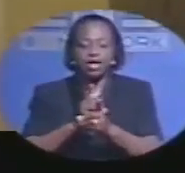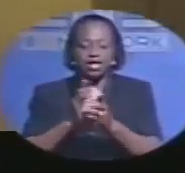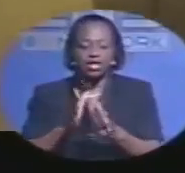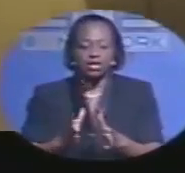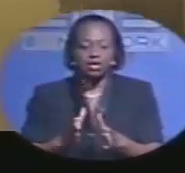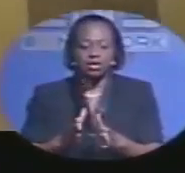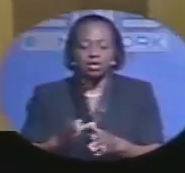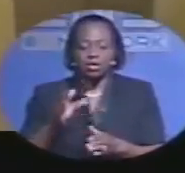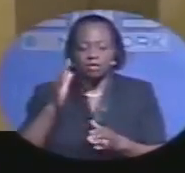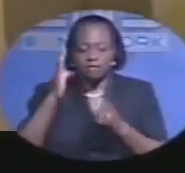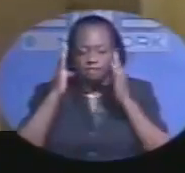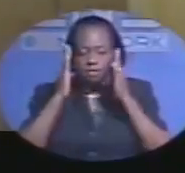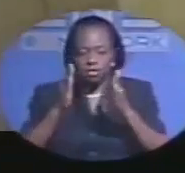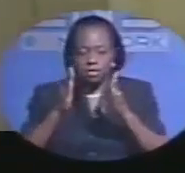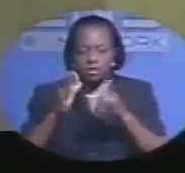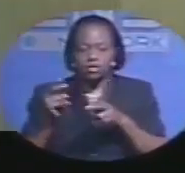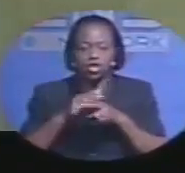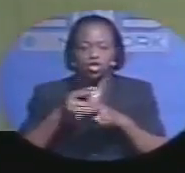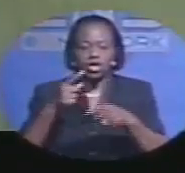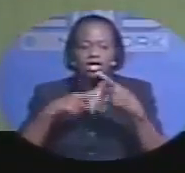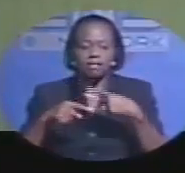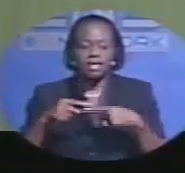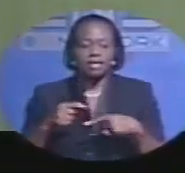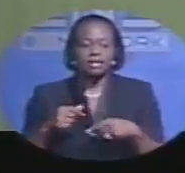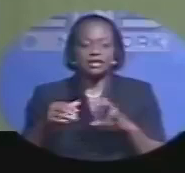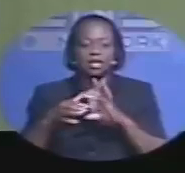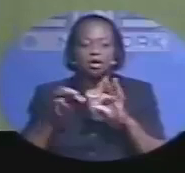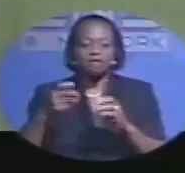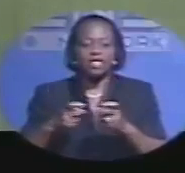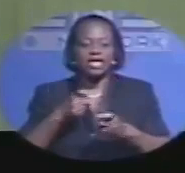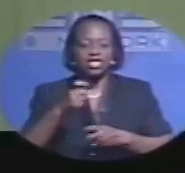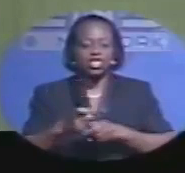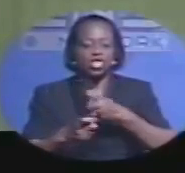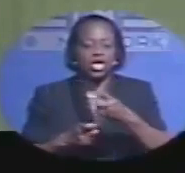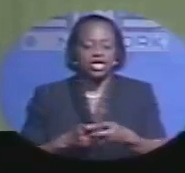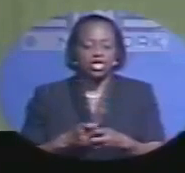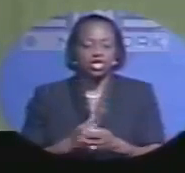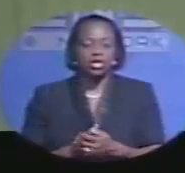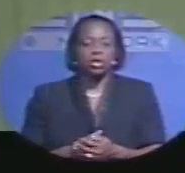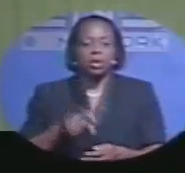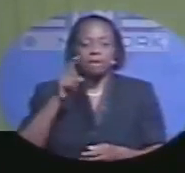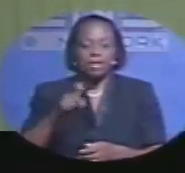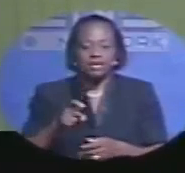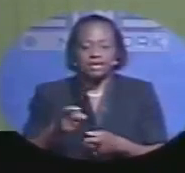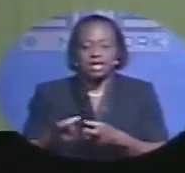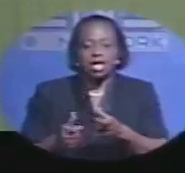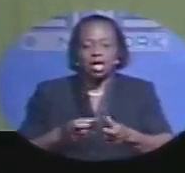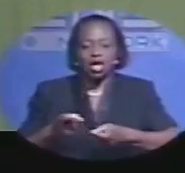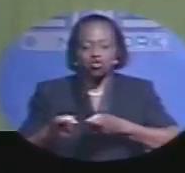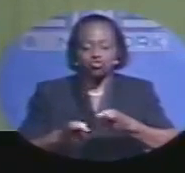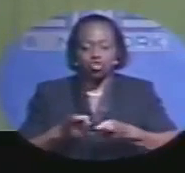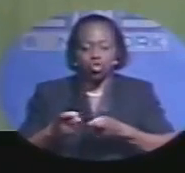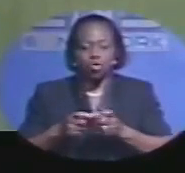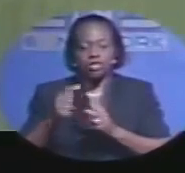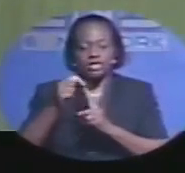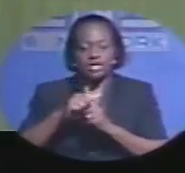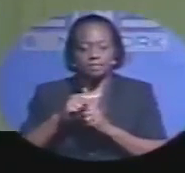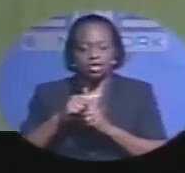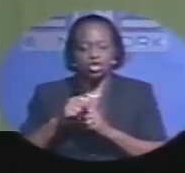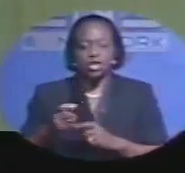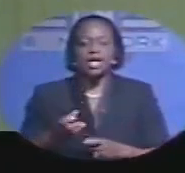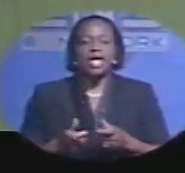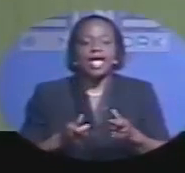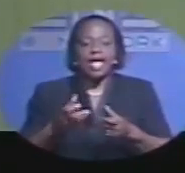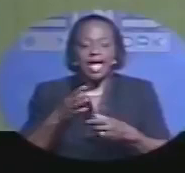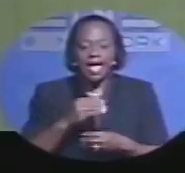the shortcomings of the Produce Exchange. Ideal conditions, of course, means that you have to control temperature. You also have to control humidity. So in the case of